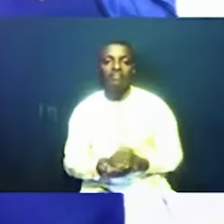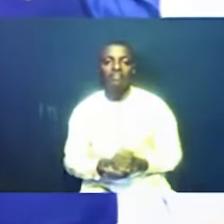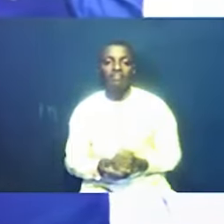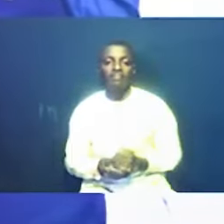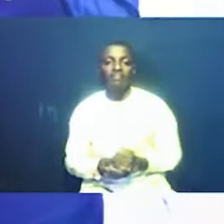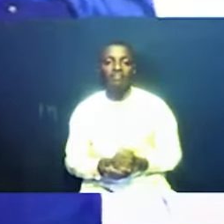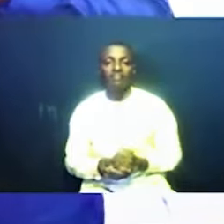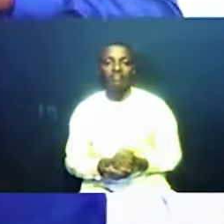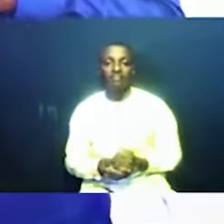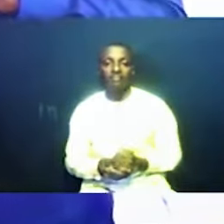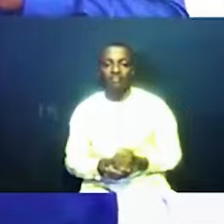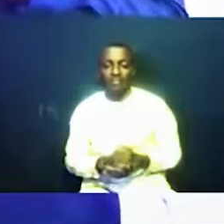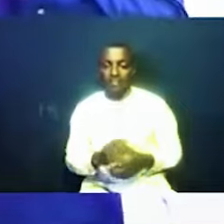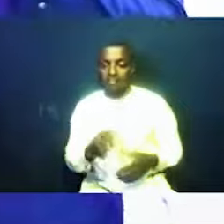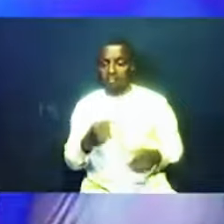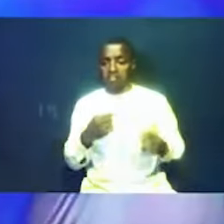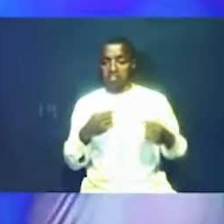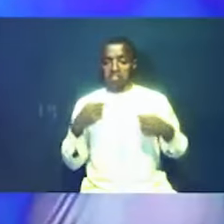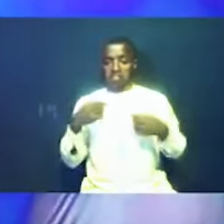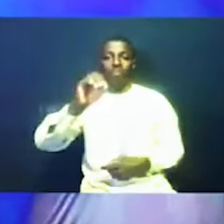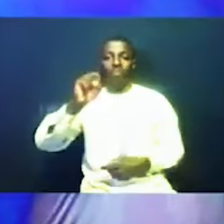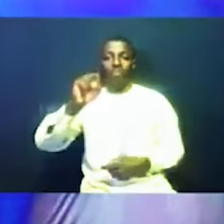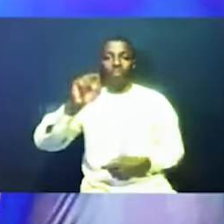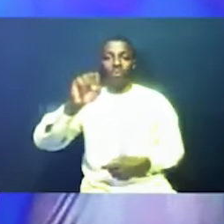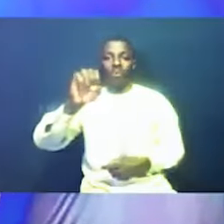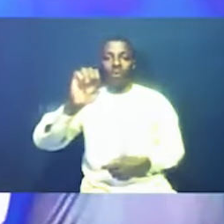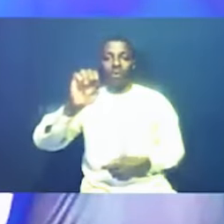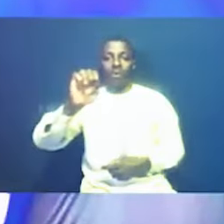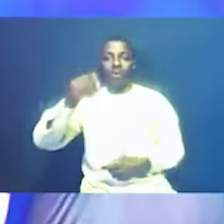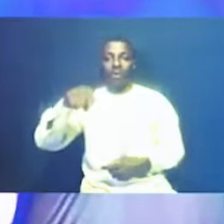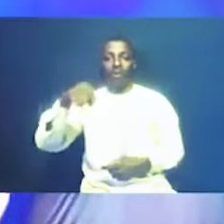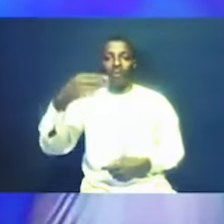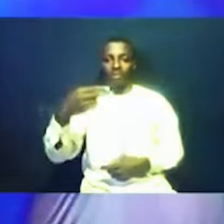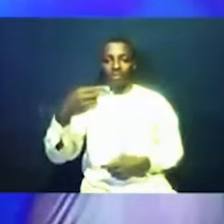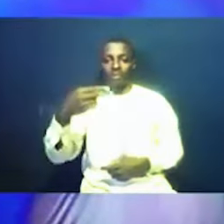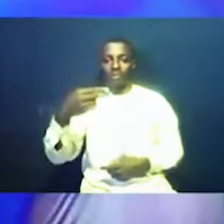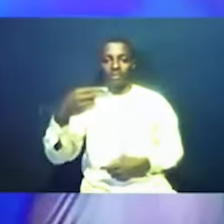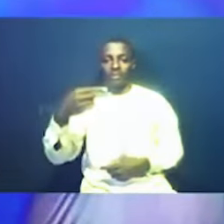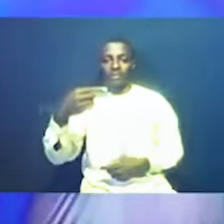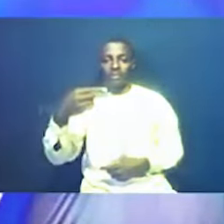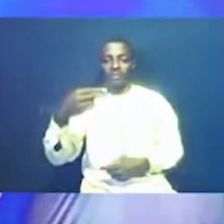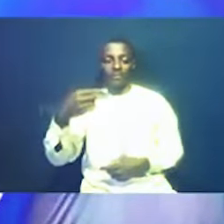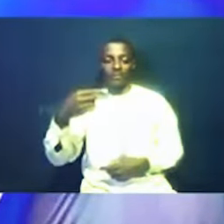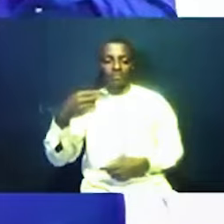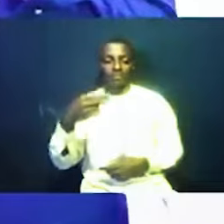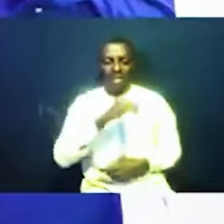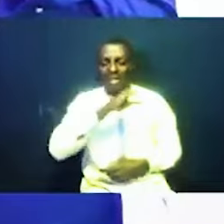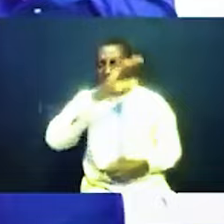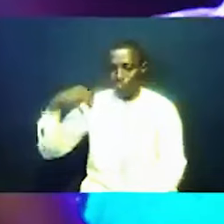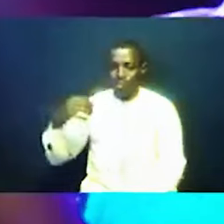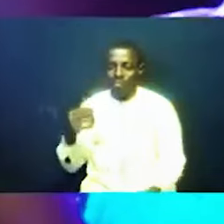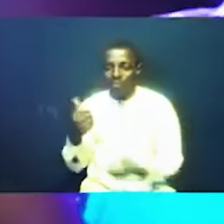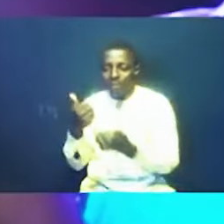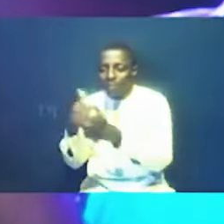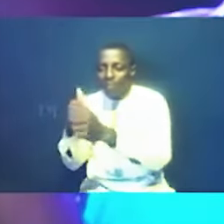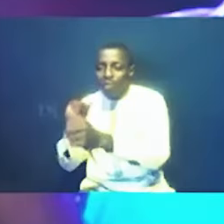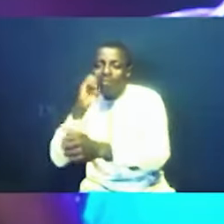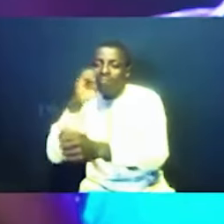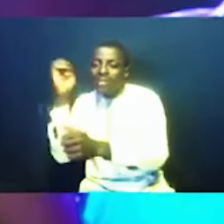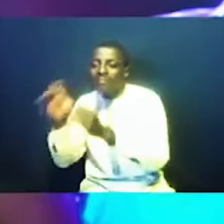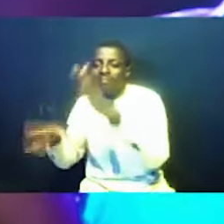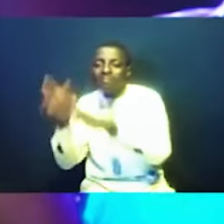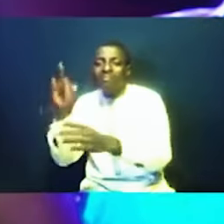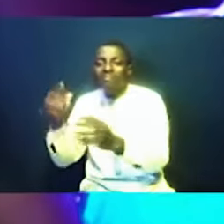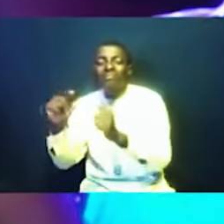You see, for me, I've never heard of siblings, of a fellow, or a person who are so